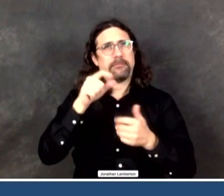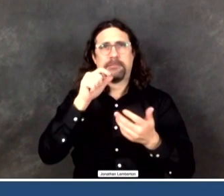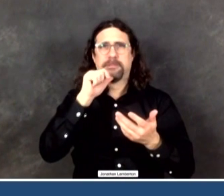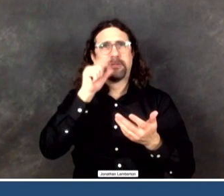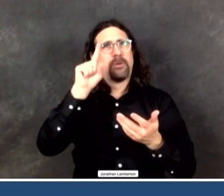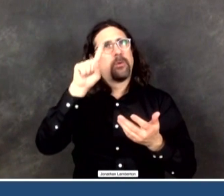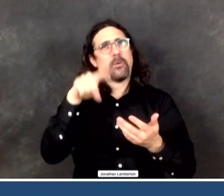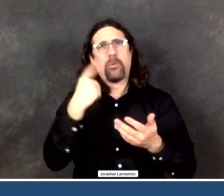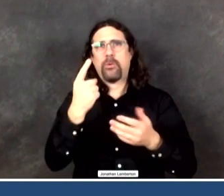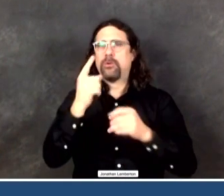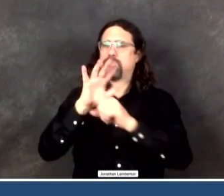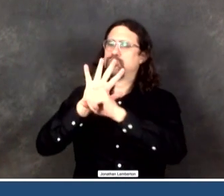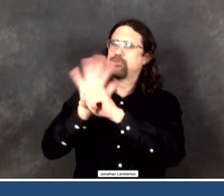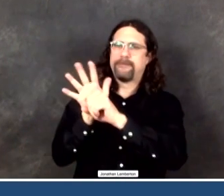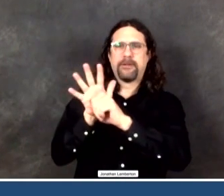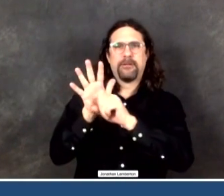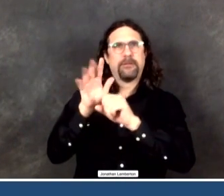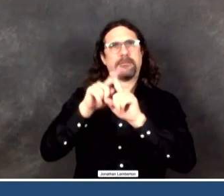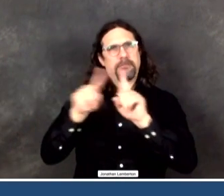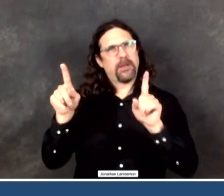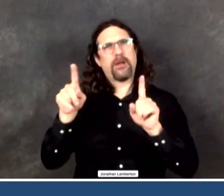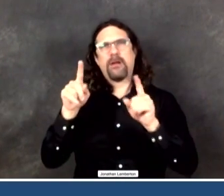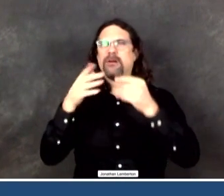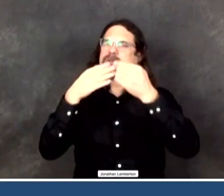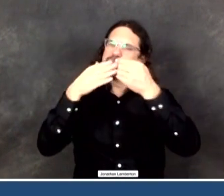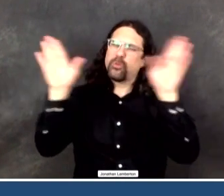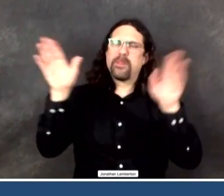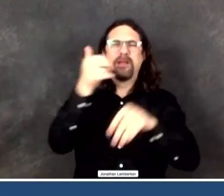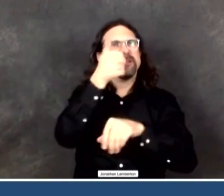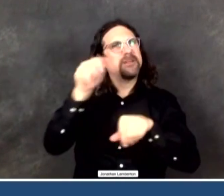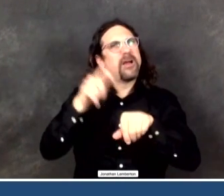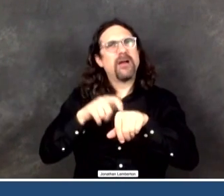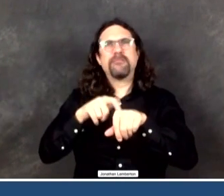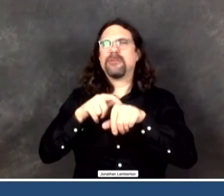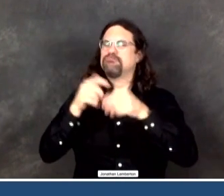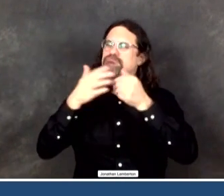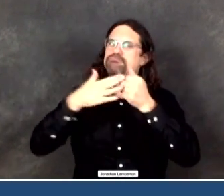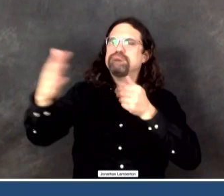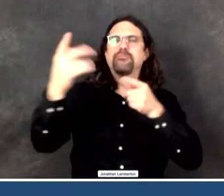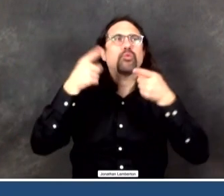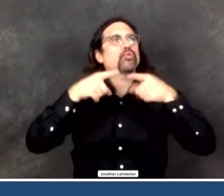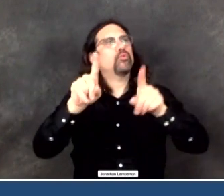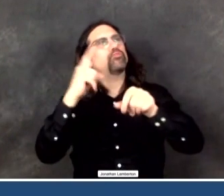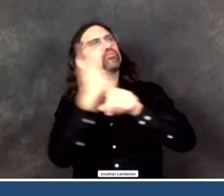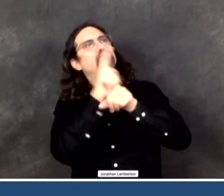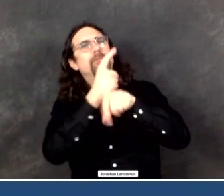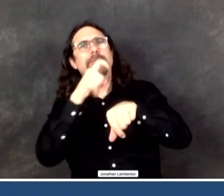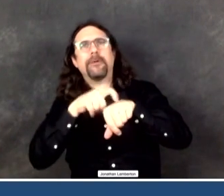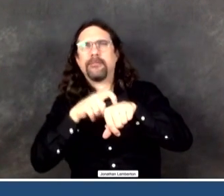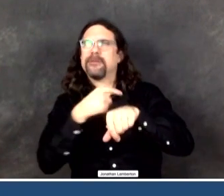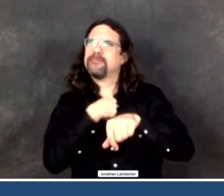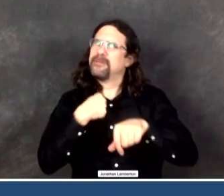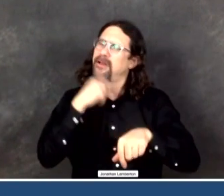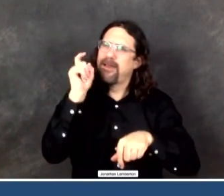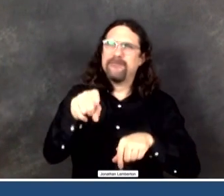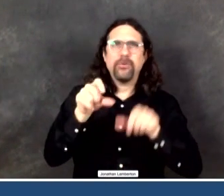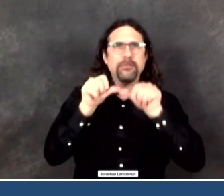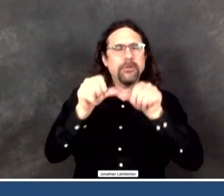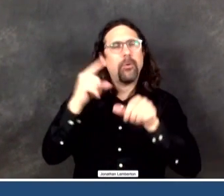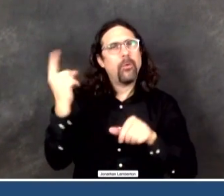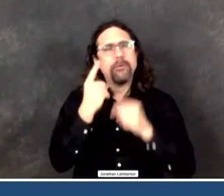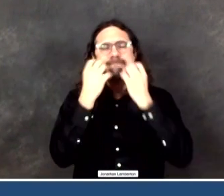need services available to them constantly. And that's what happens, of course, in so many of our homeless shelters. So we're going to keep that